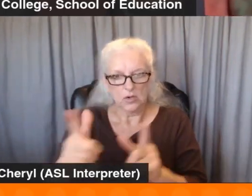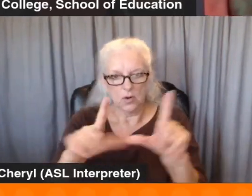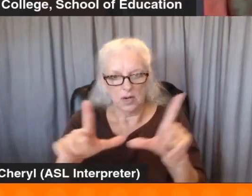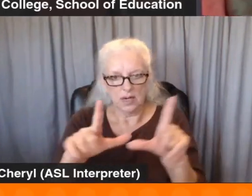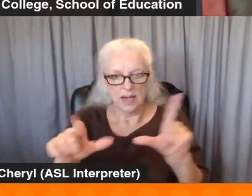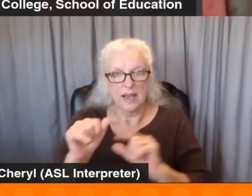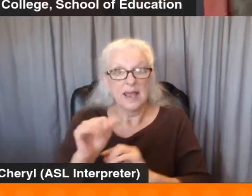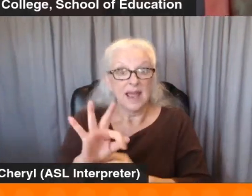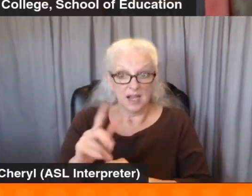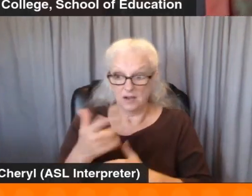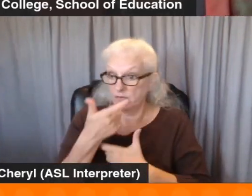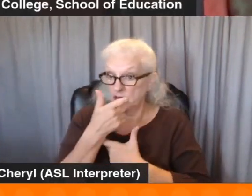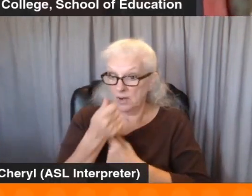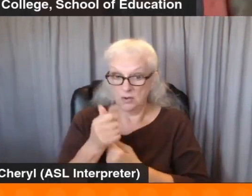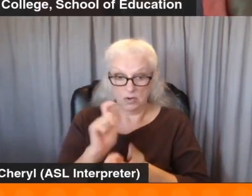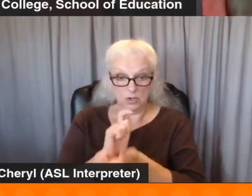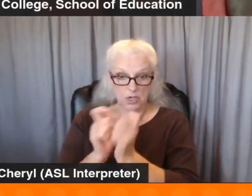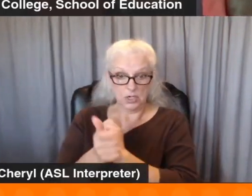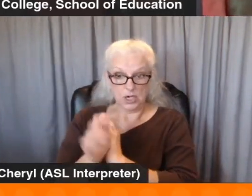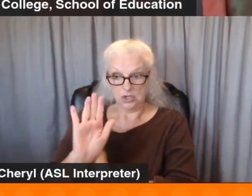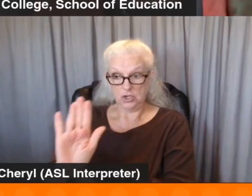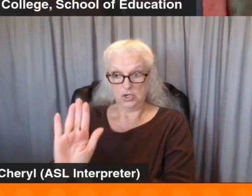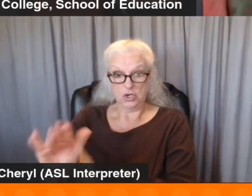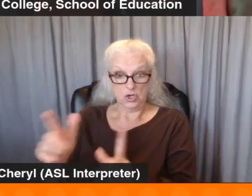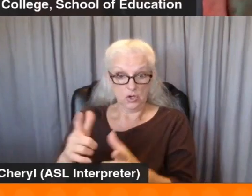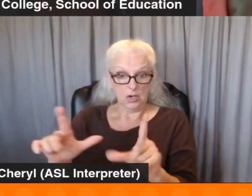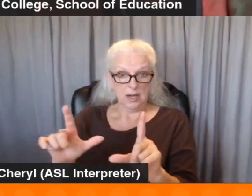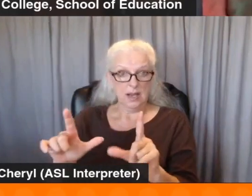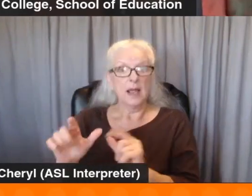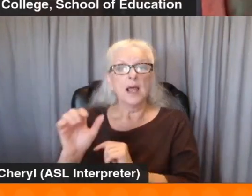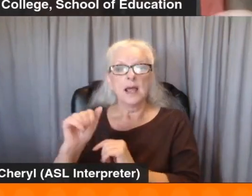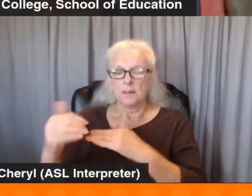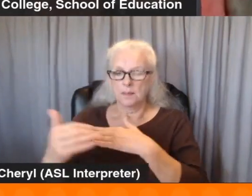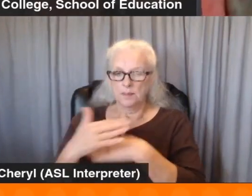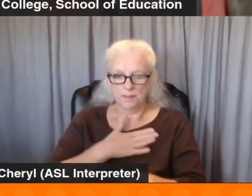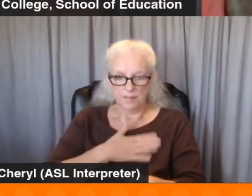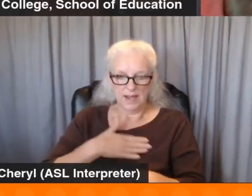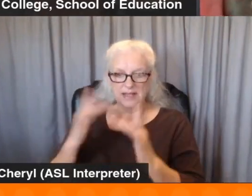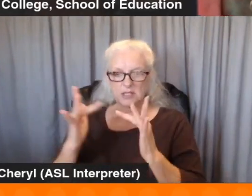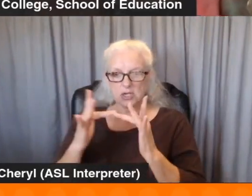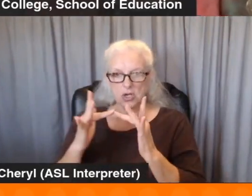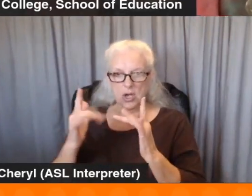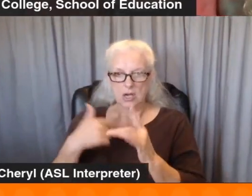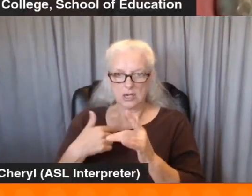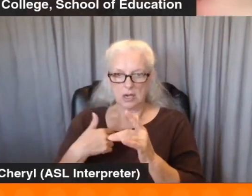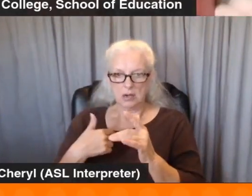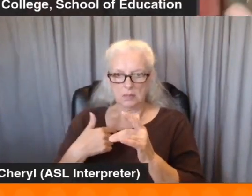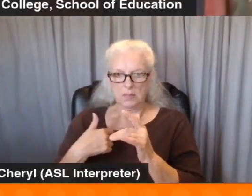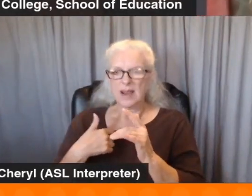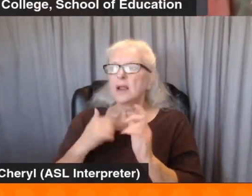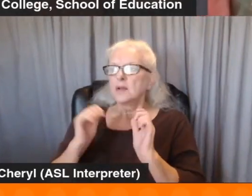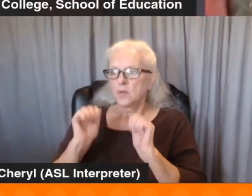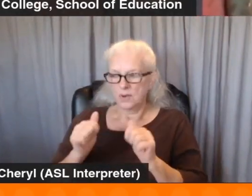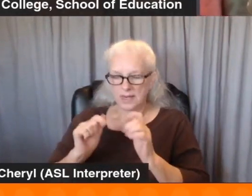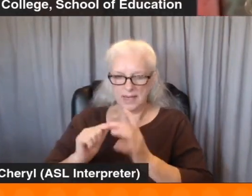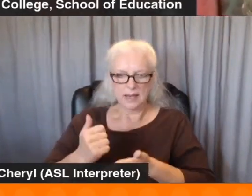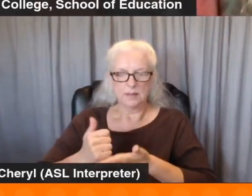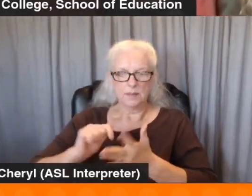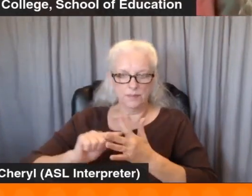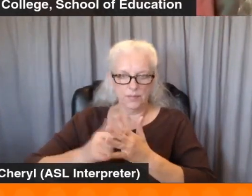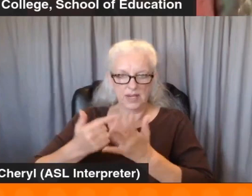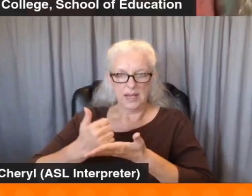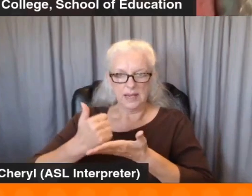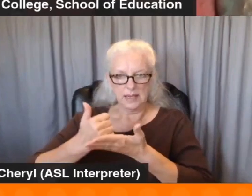in translating into your own language, please get in touch with me, send me an email so we can start a collaboration. So that's number one.